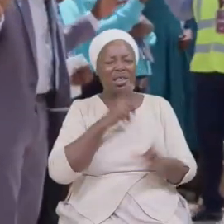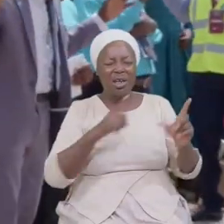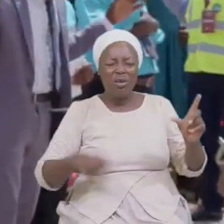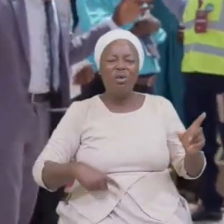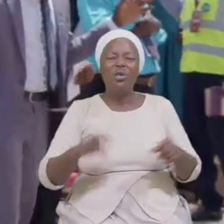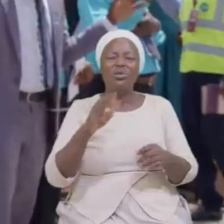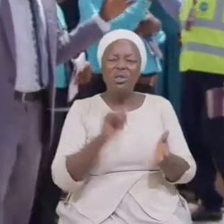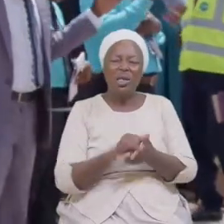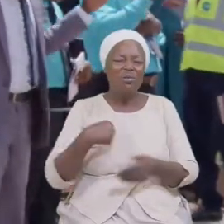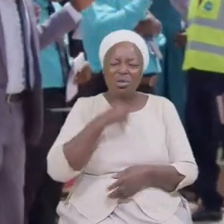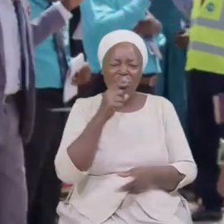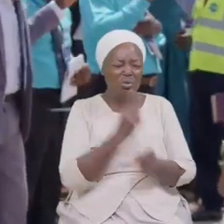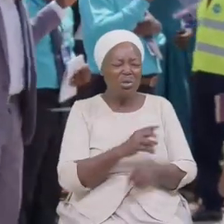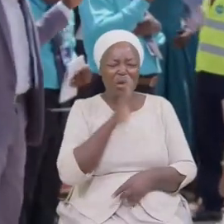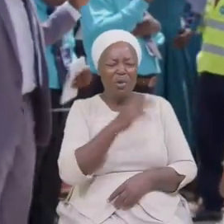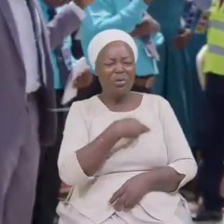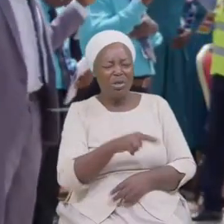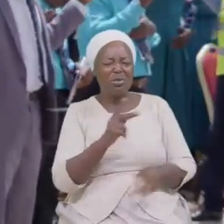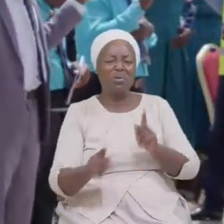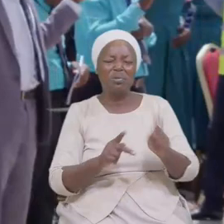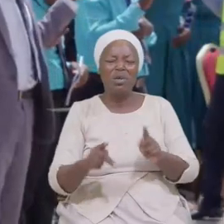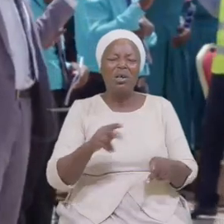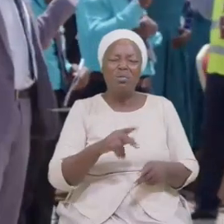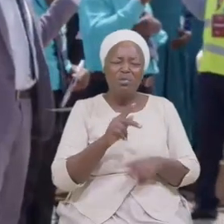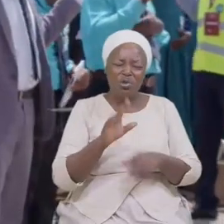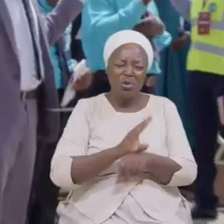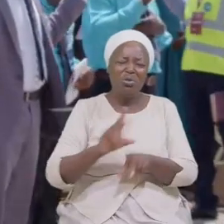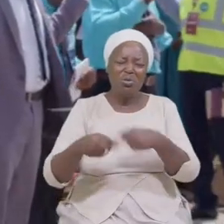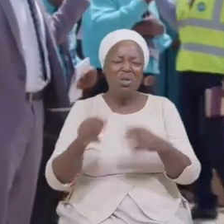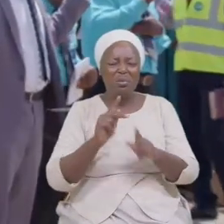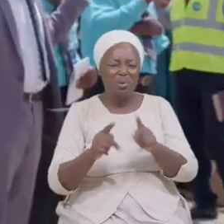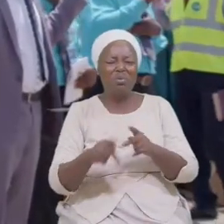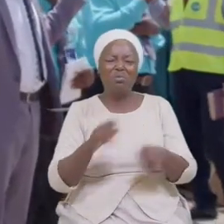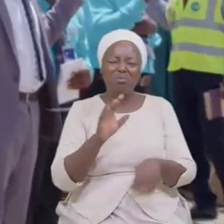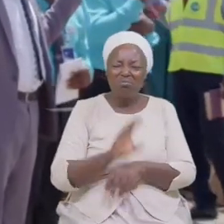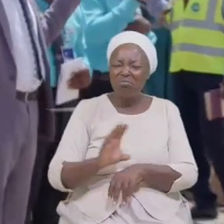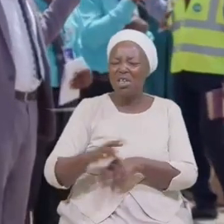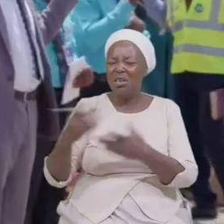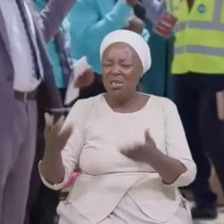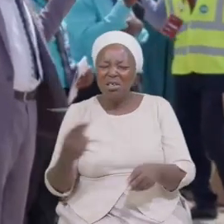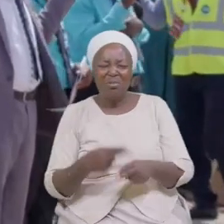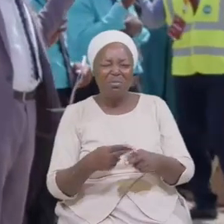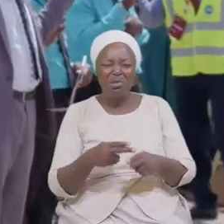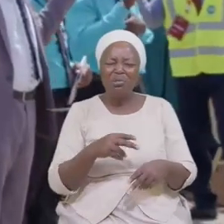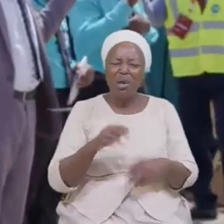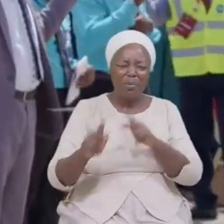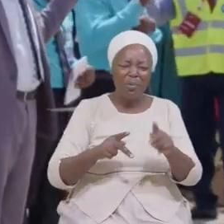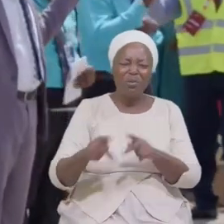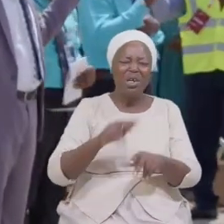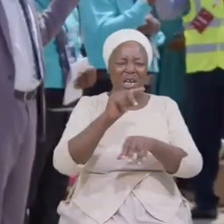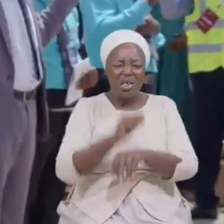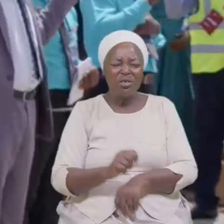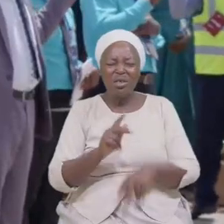not just be religious people, church going people, denominational people, traditional people, or